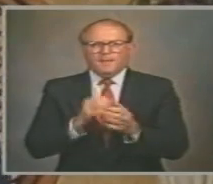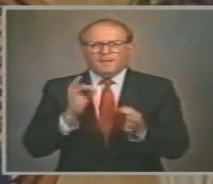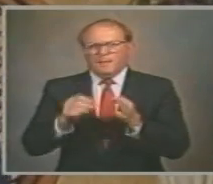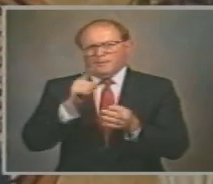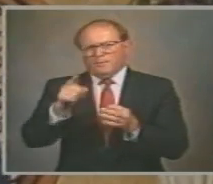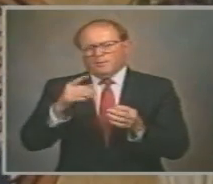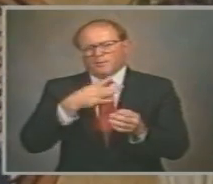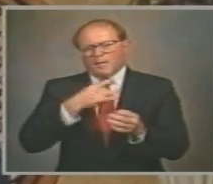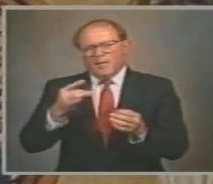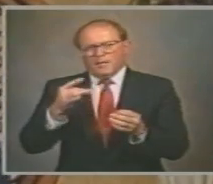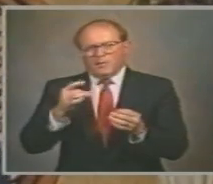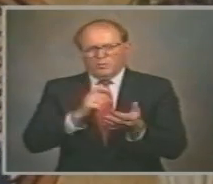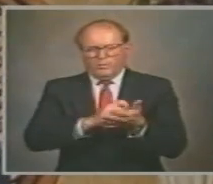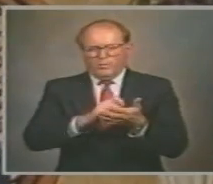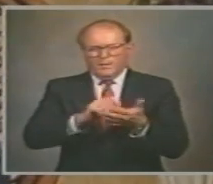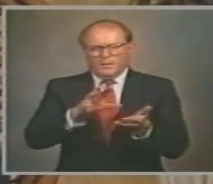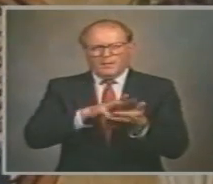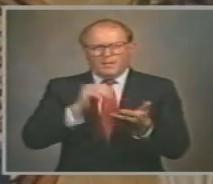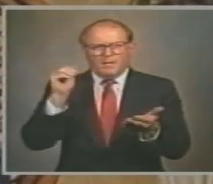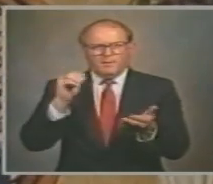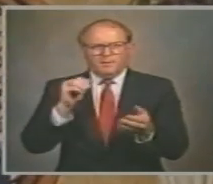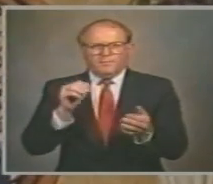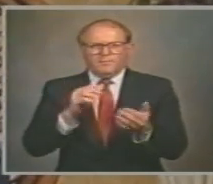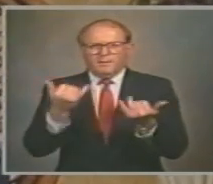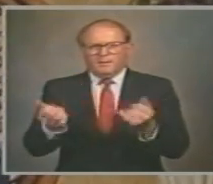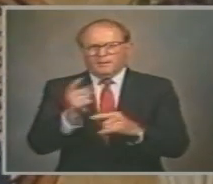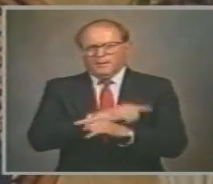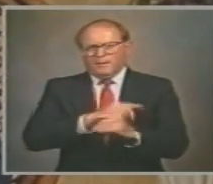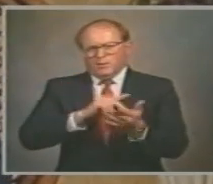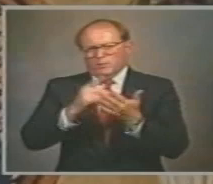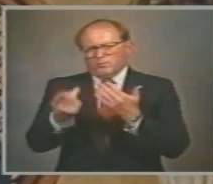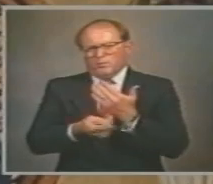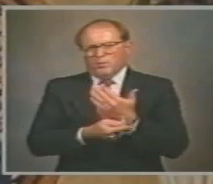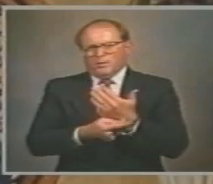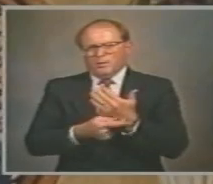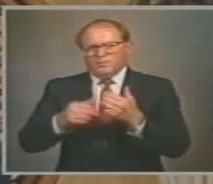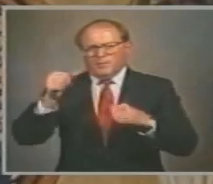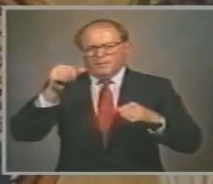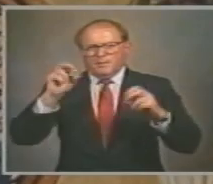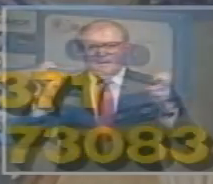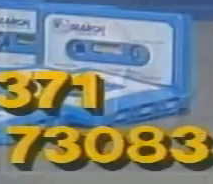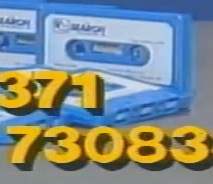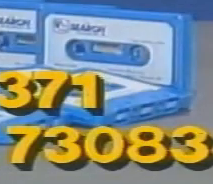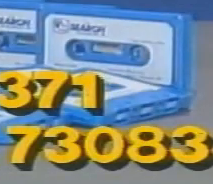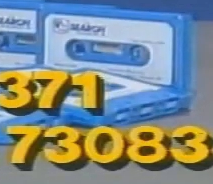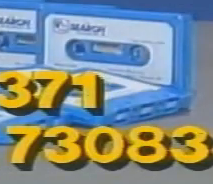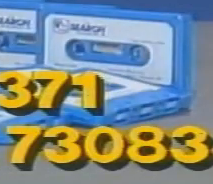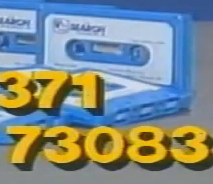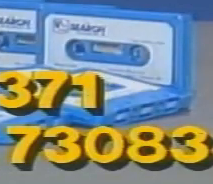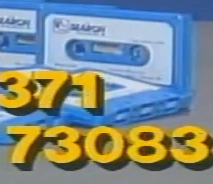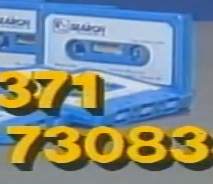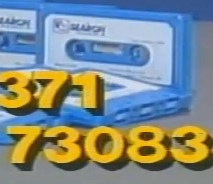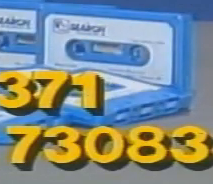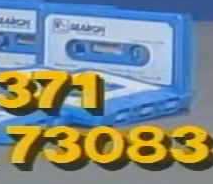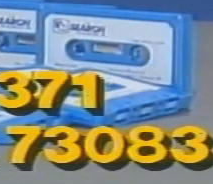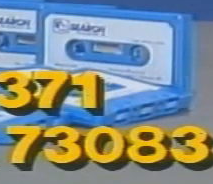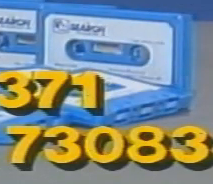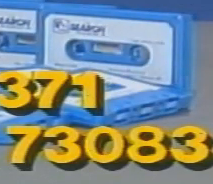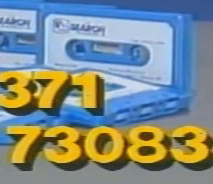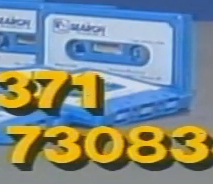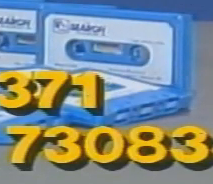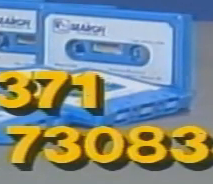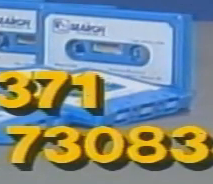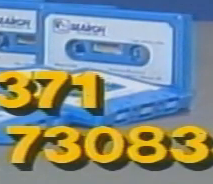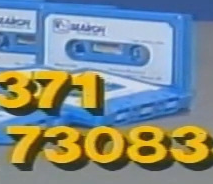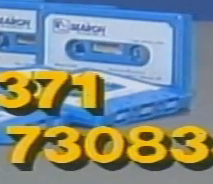If you'd like a printed copy or an audio cassette tape of today's program titled Science and Faith, please address your request to In Search of the